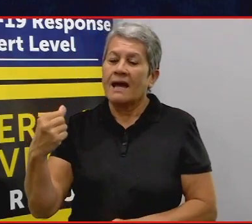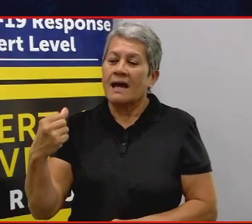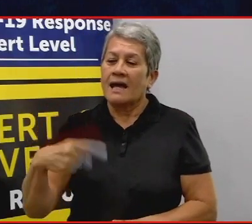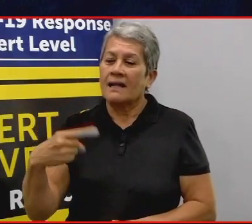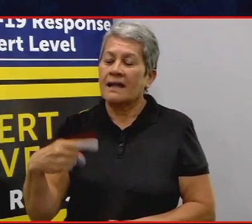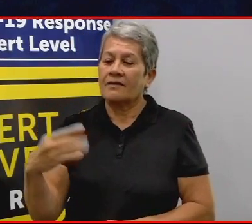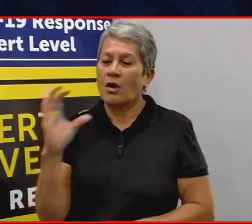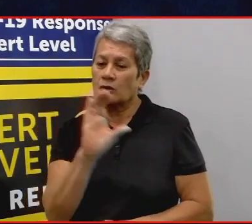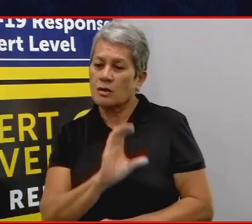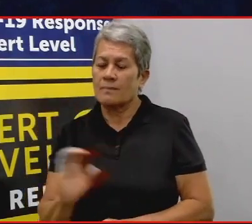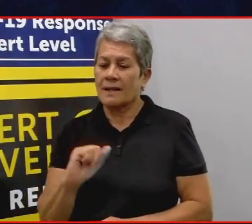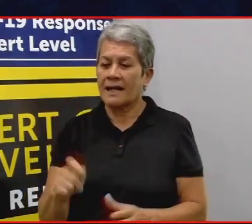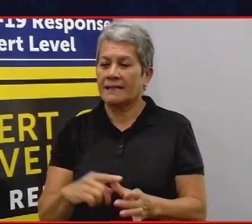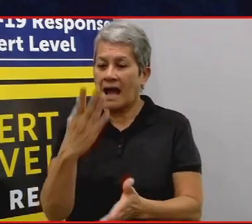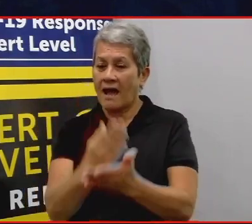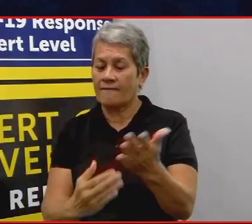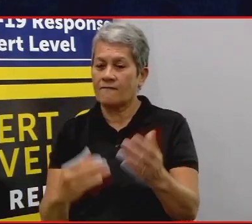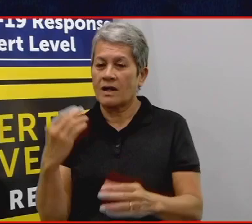vaccinations starting the next day.